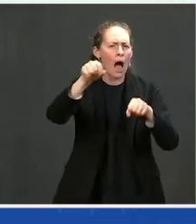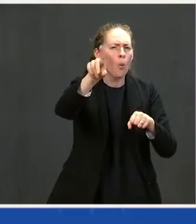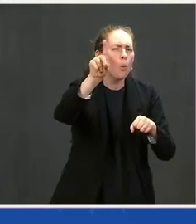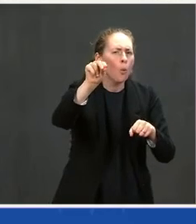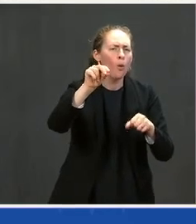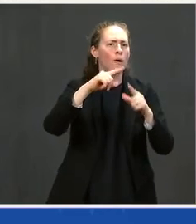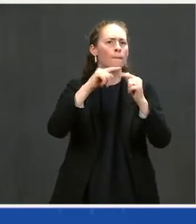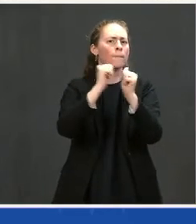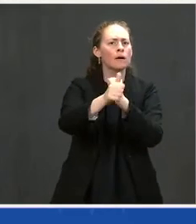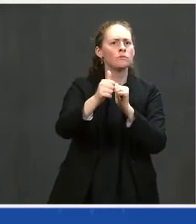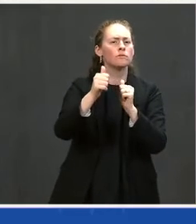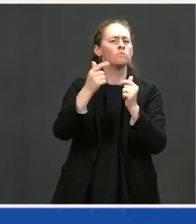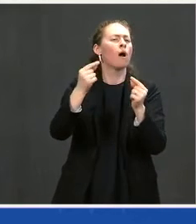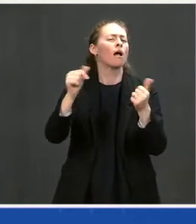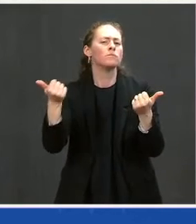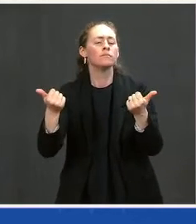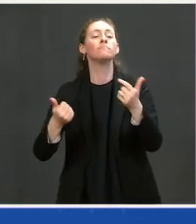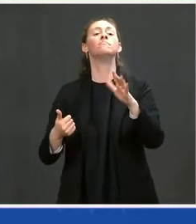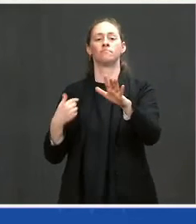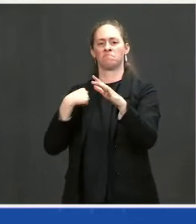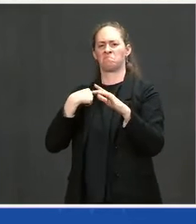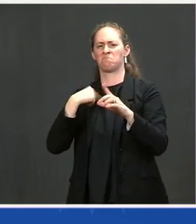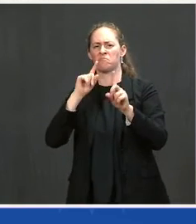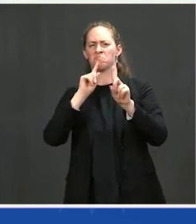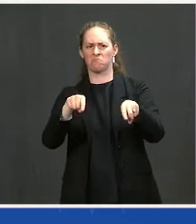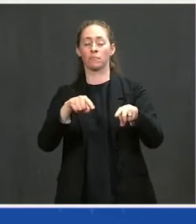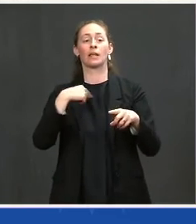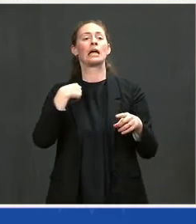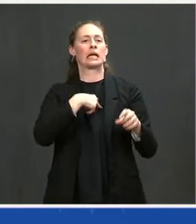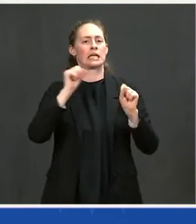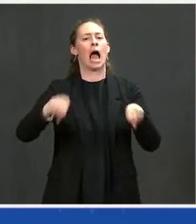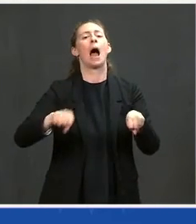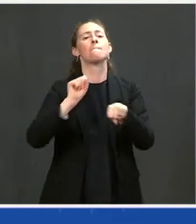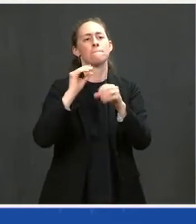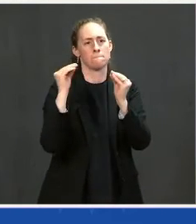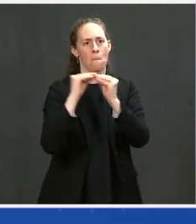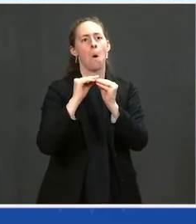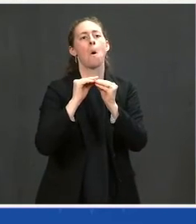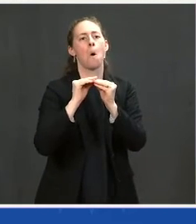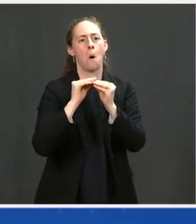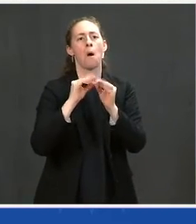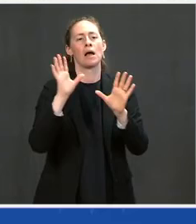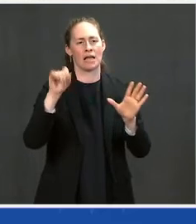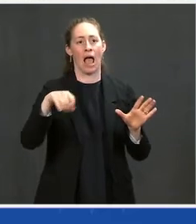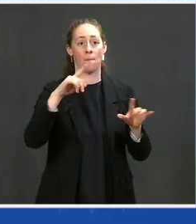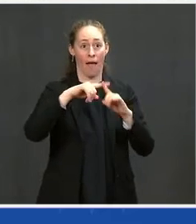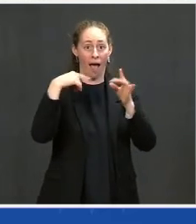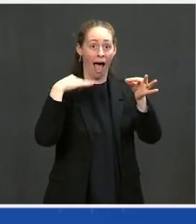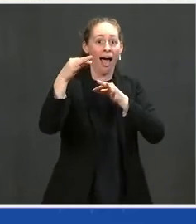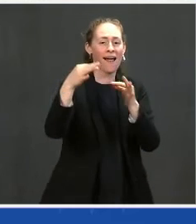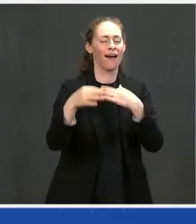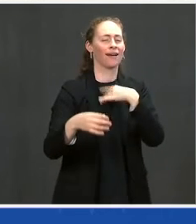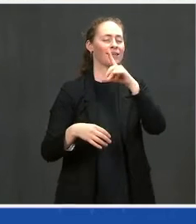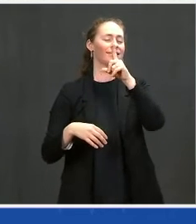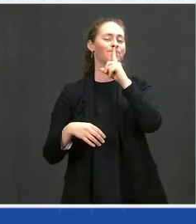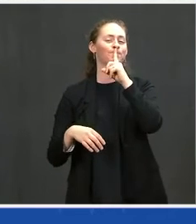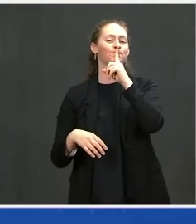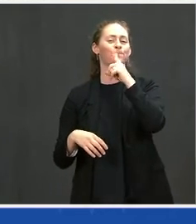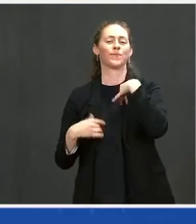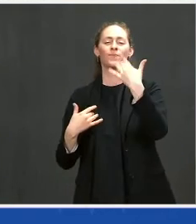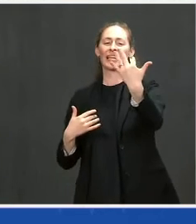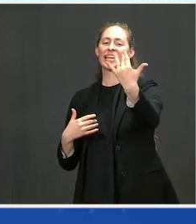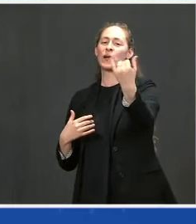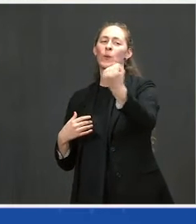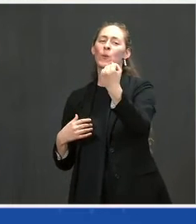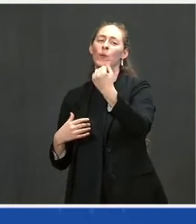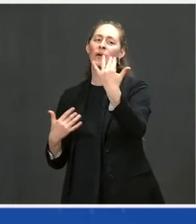lay out a strategy in front of the whole world and you now. Then, on a related note, have you decided whether you are going to run